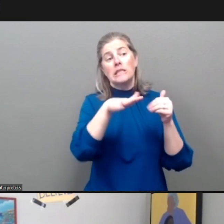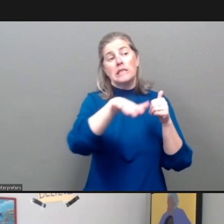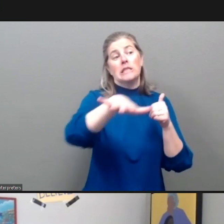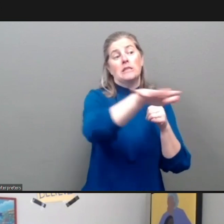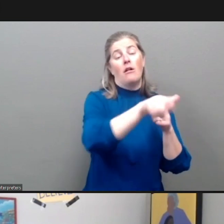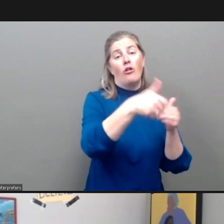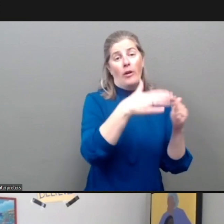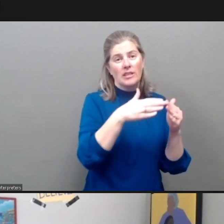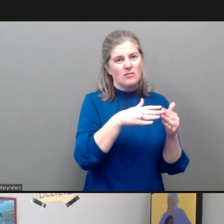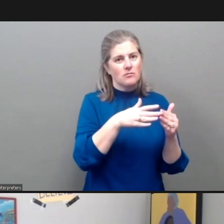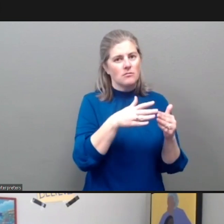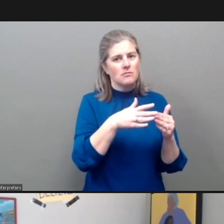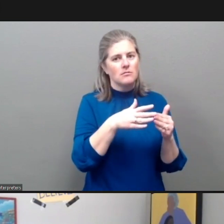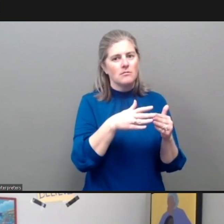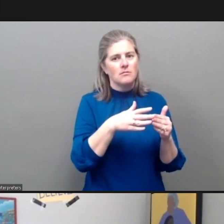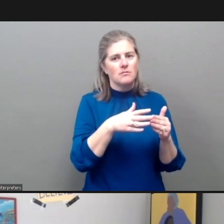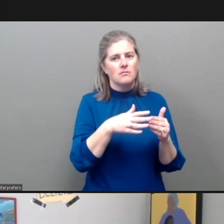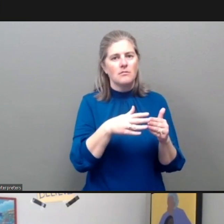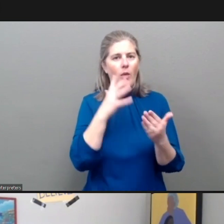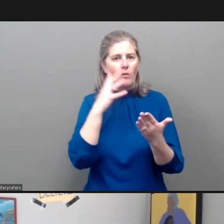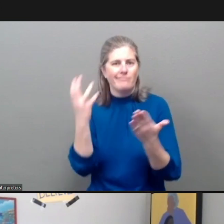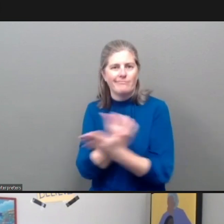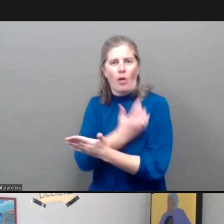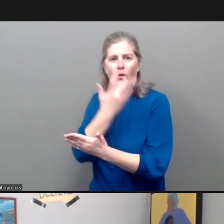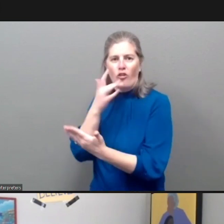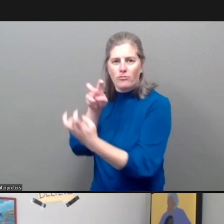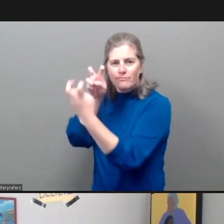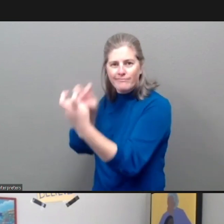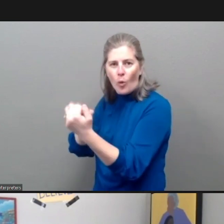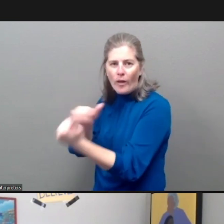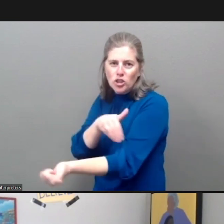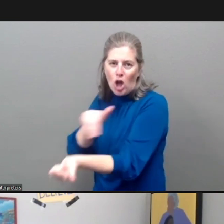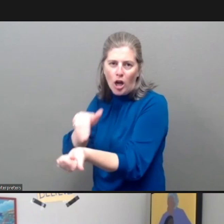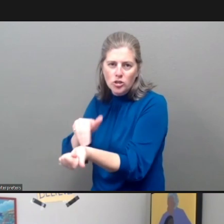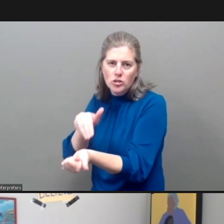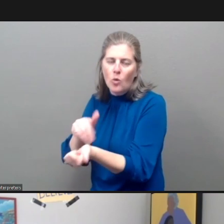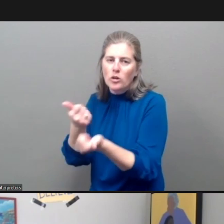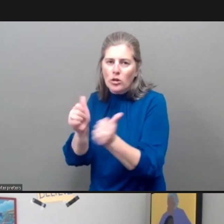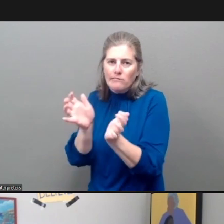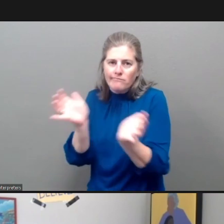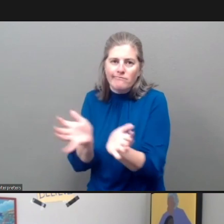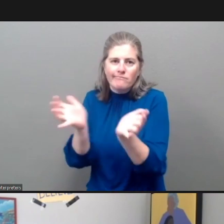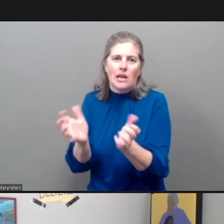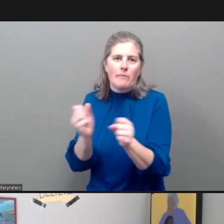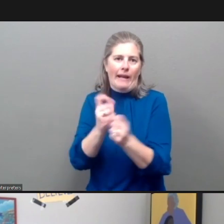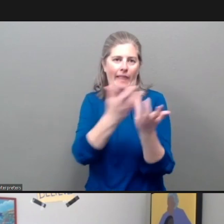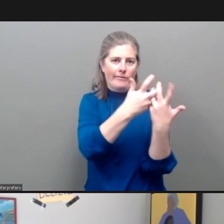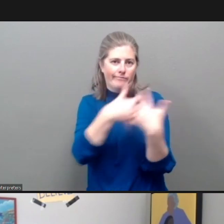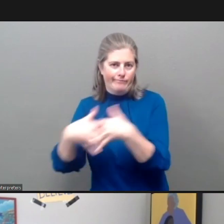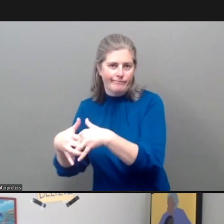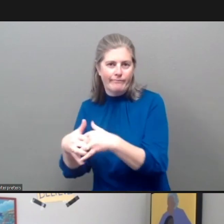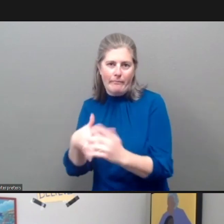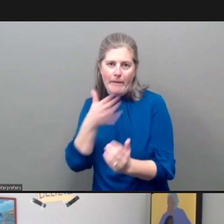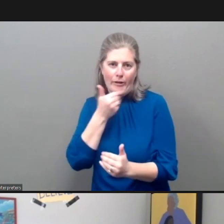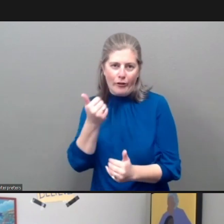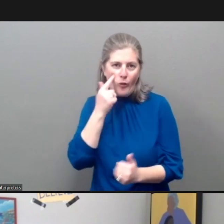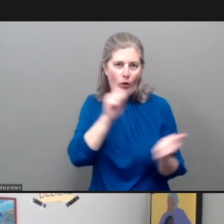been done to get them there if they can. So we're doing everything we can to make those places ready to give the shots.